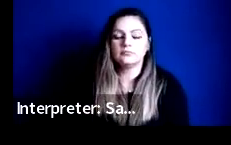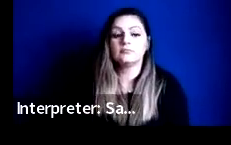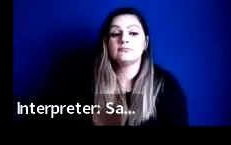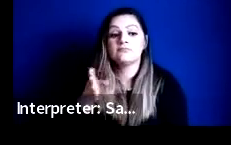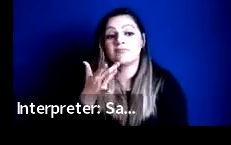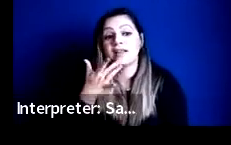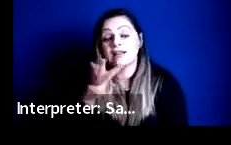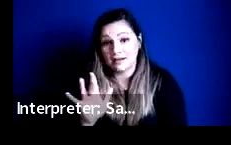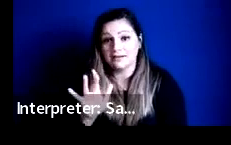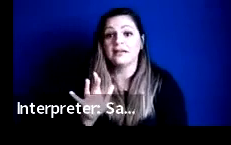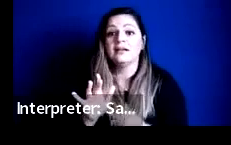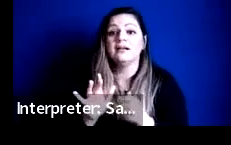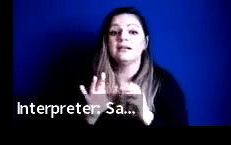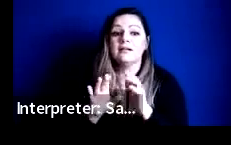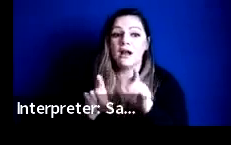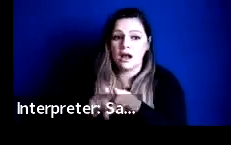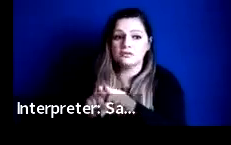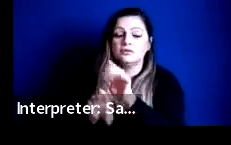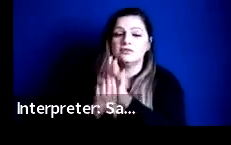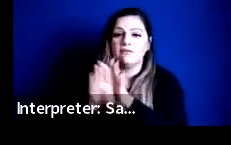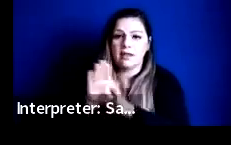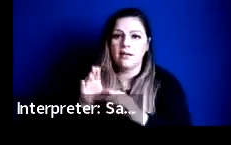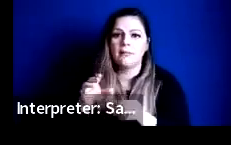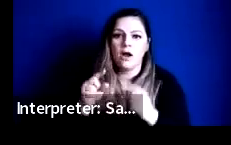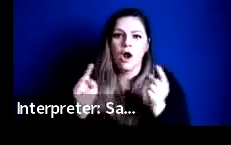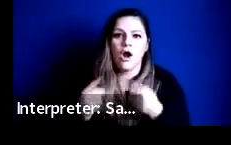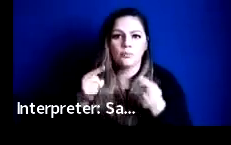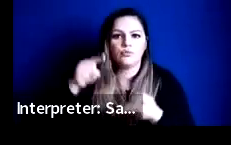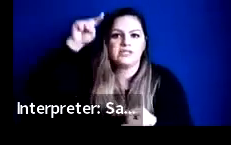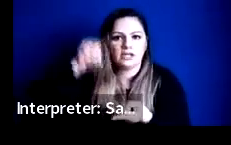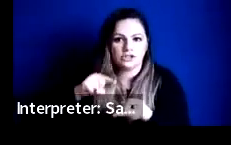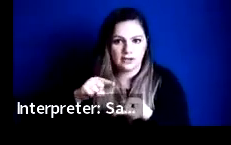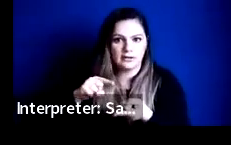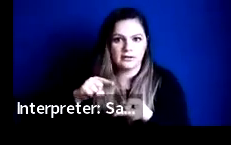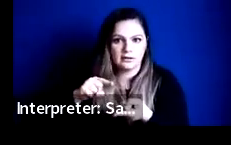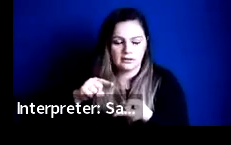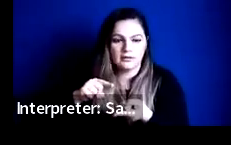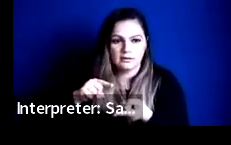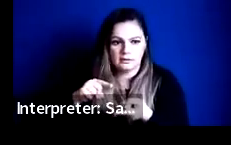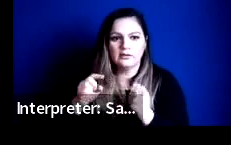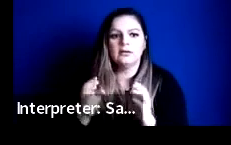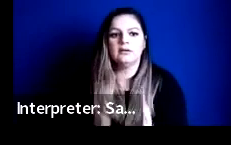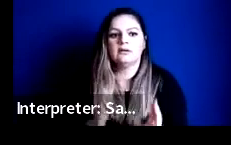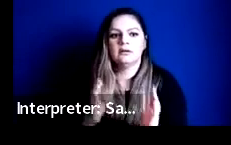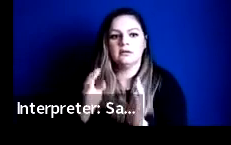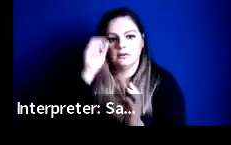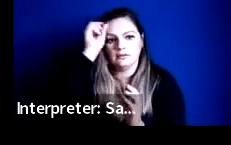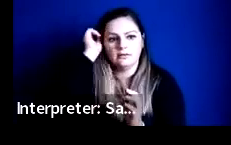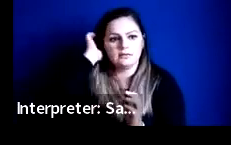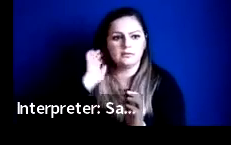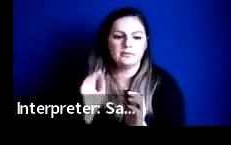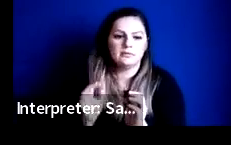an alternative to abstinence-only programming. And then in '95, the